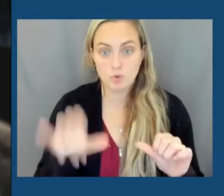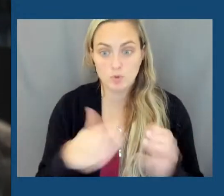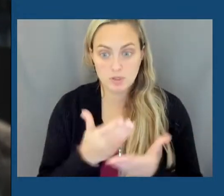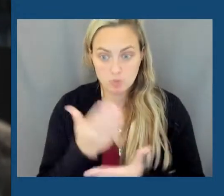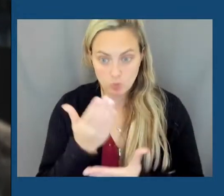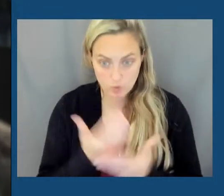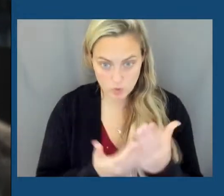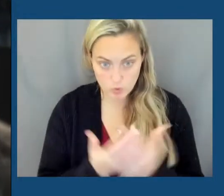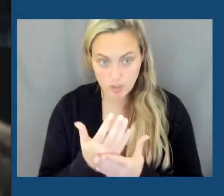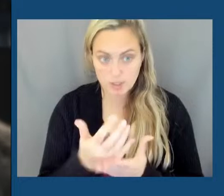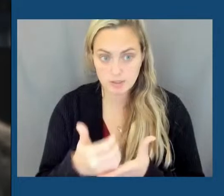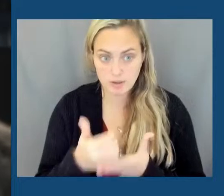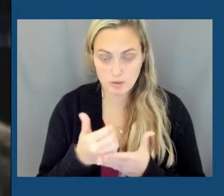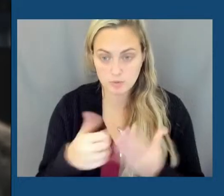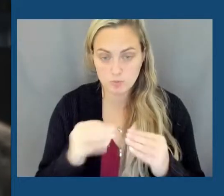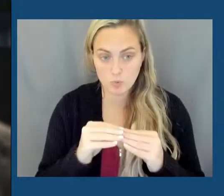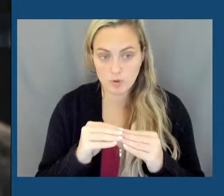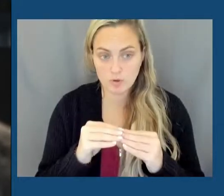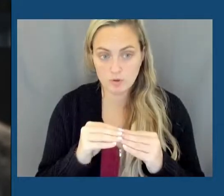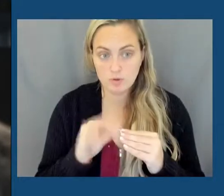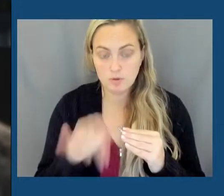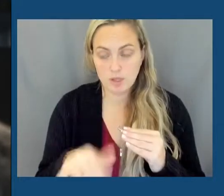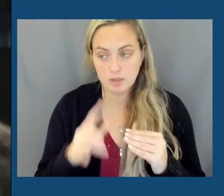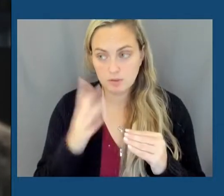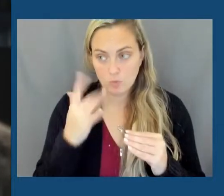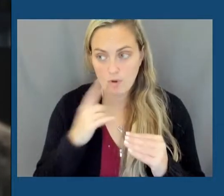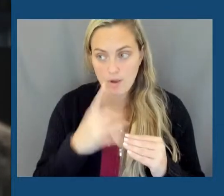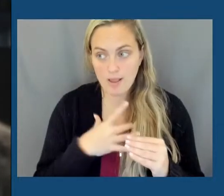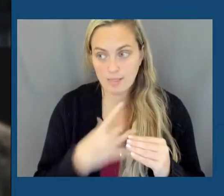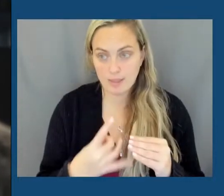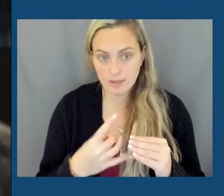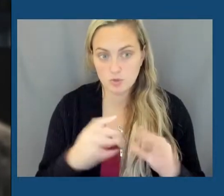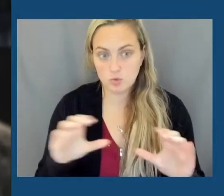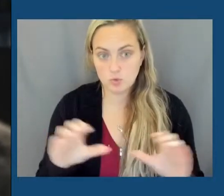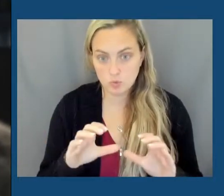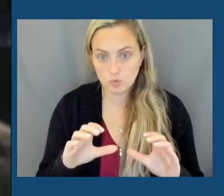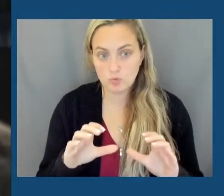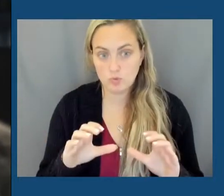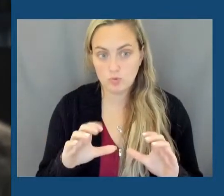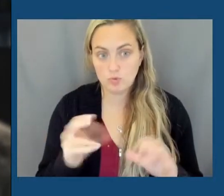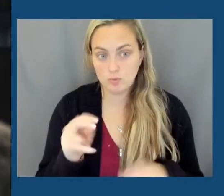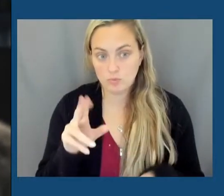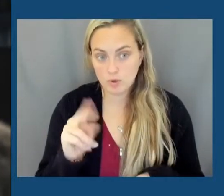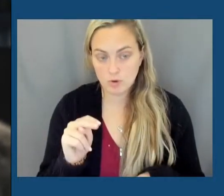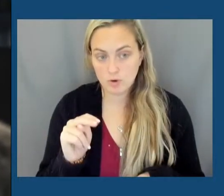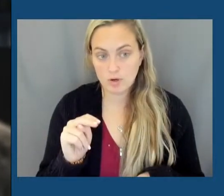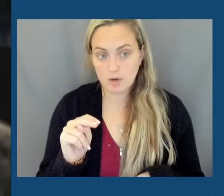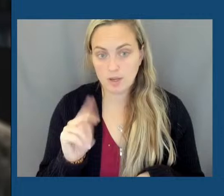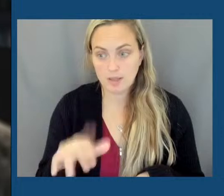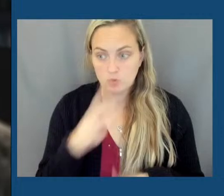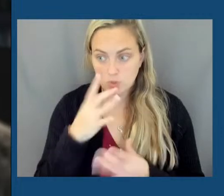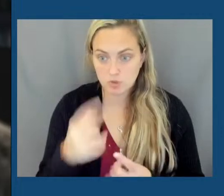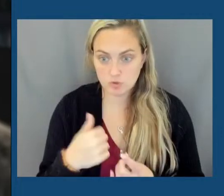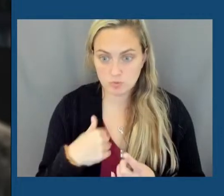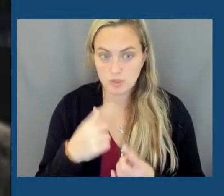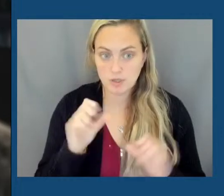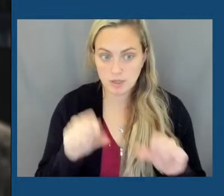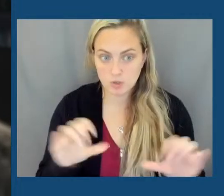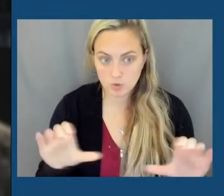hands helps you a lot more. So that's why I like being able to do Micron, and that's why it interests me, because I can do